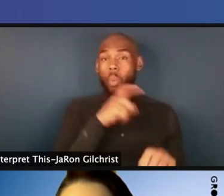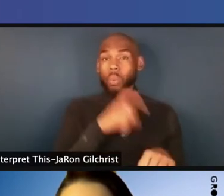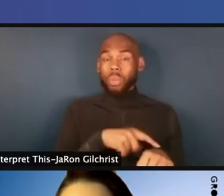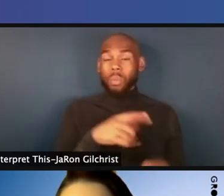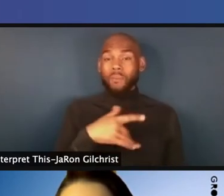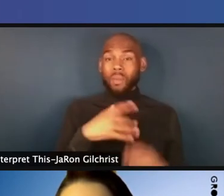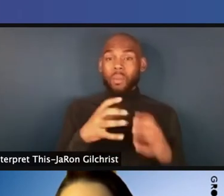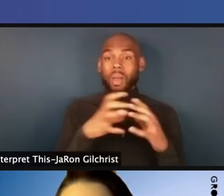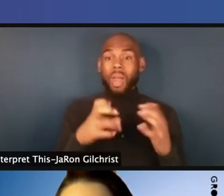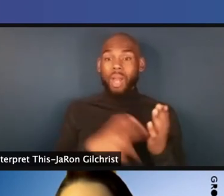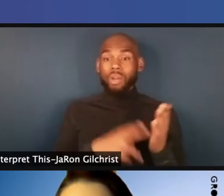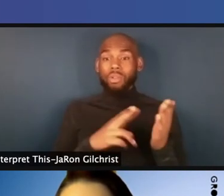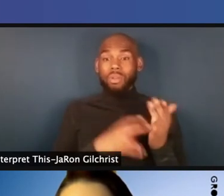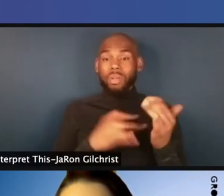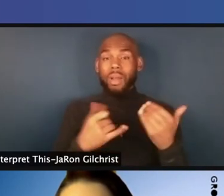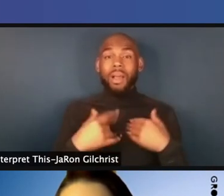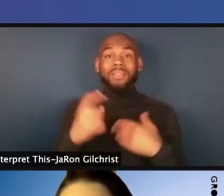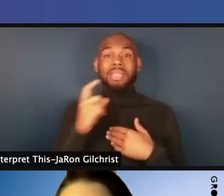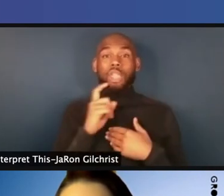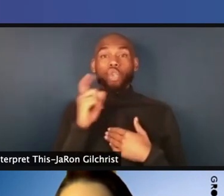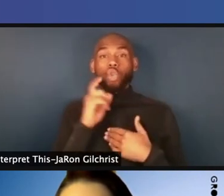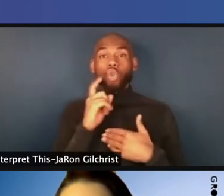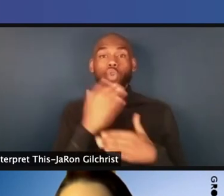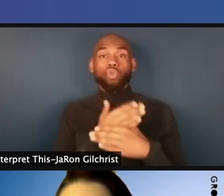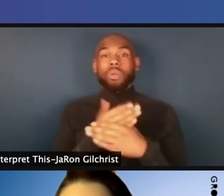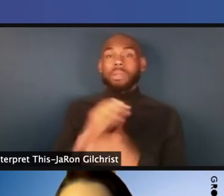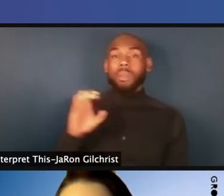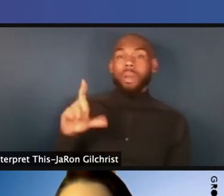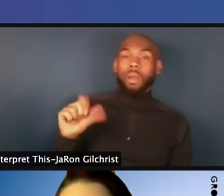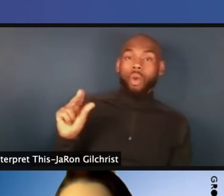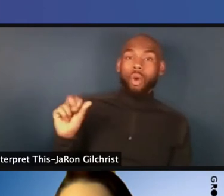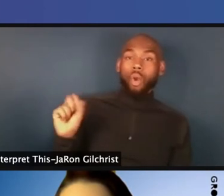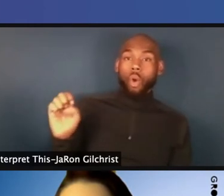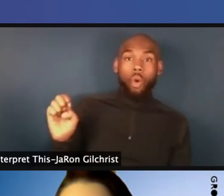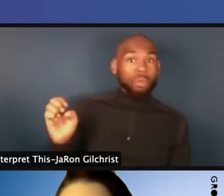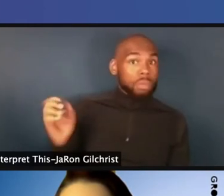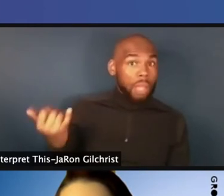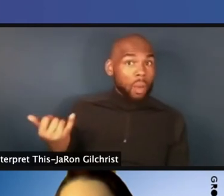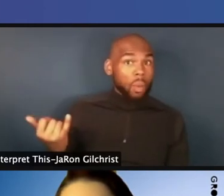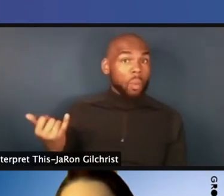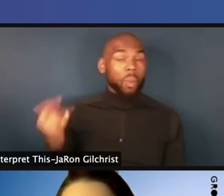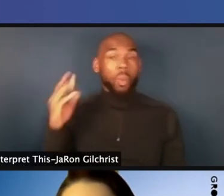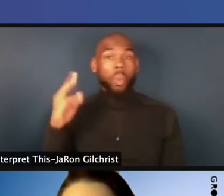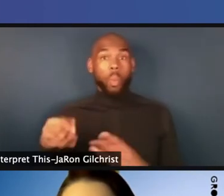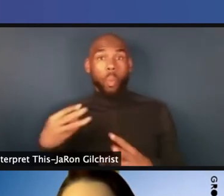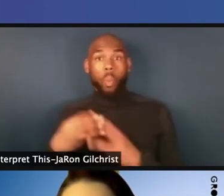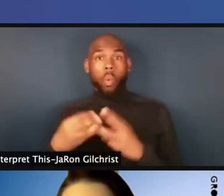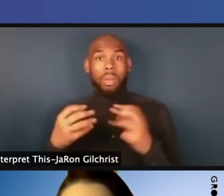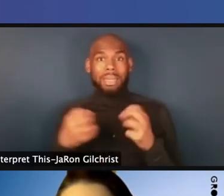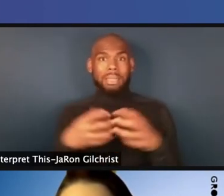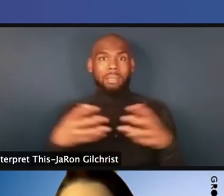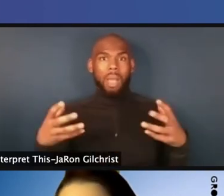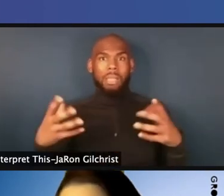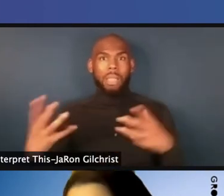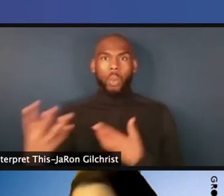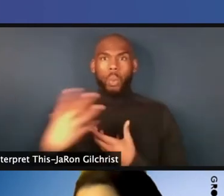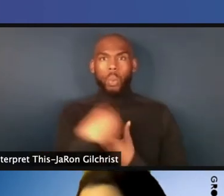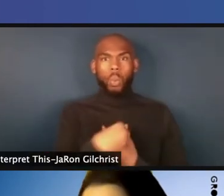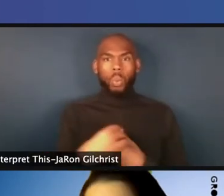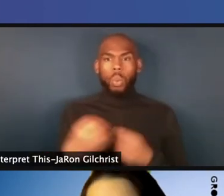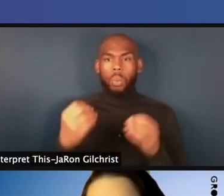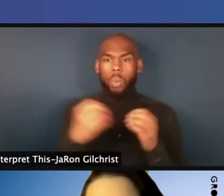of contracts now have sexual harassment clauses. And I feel like the world is expanding to include more of,